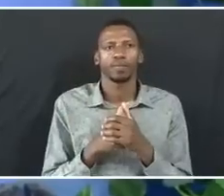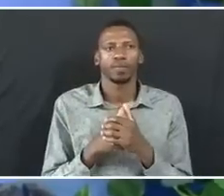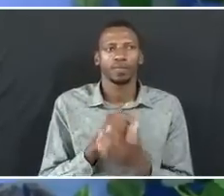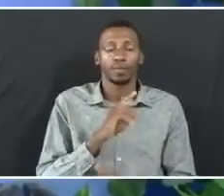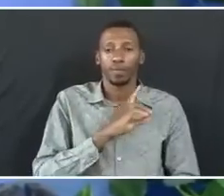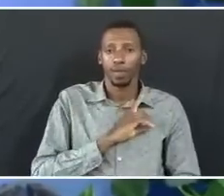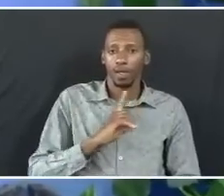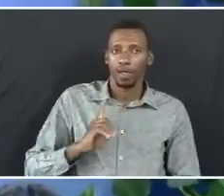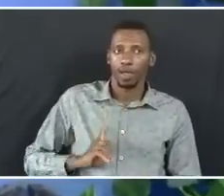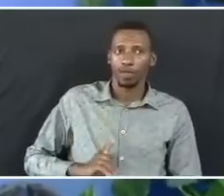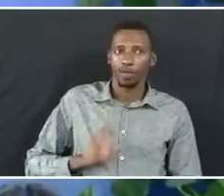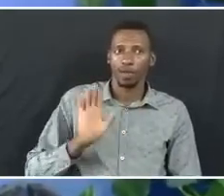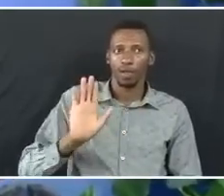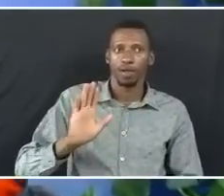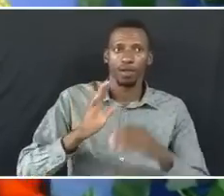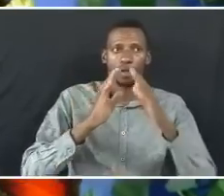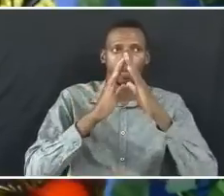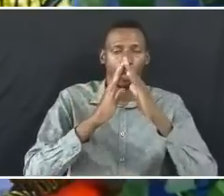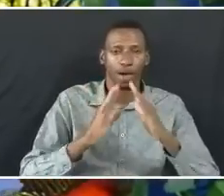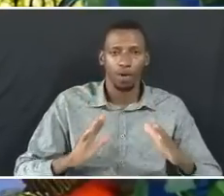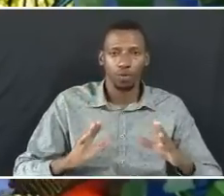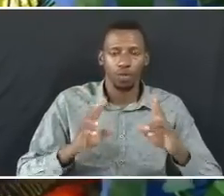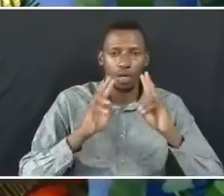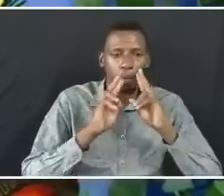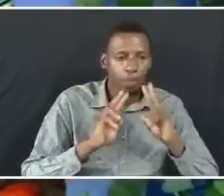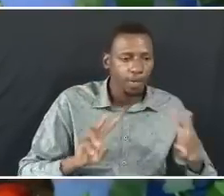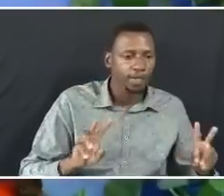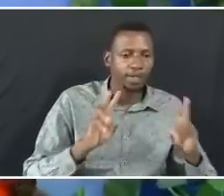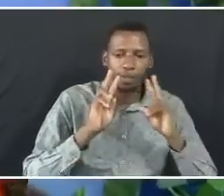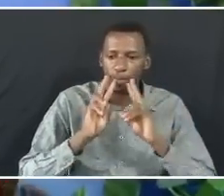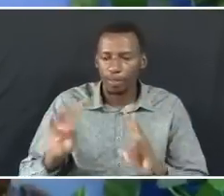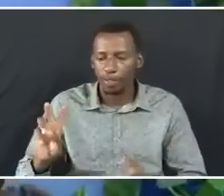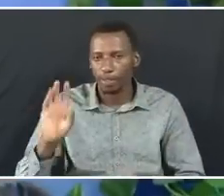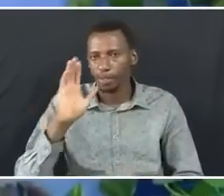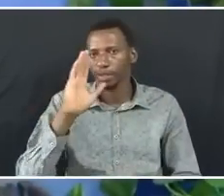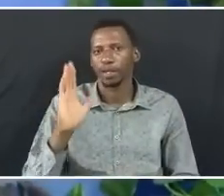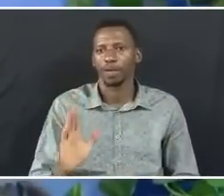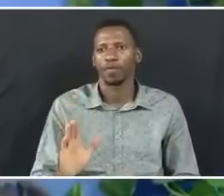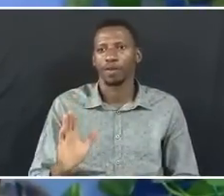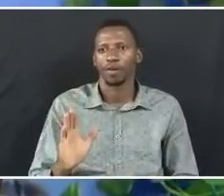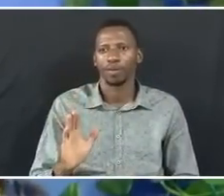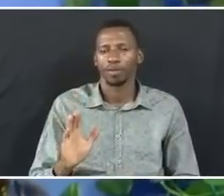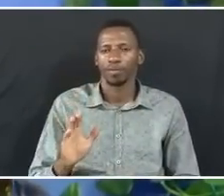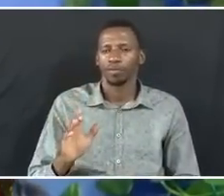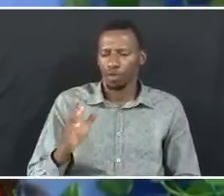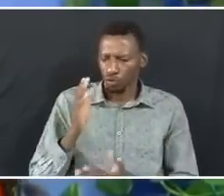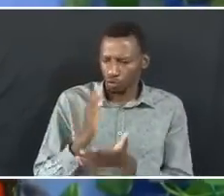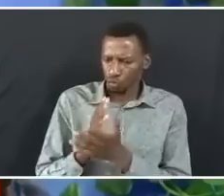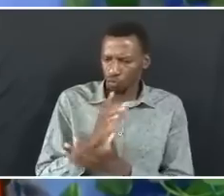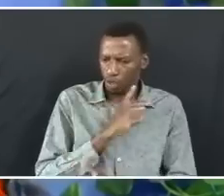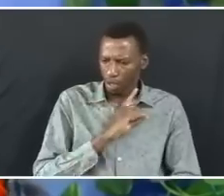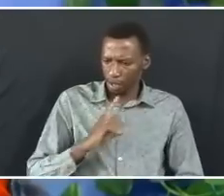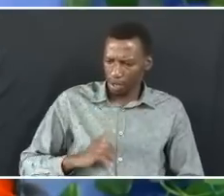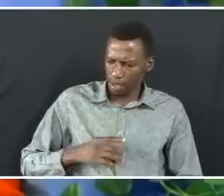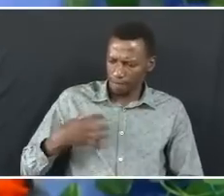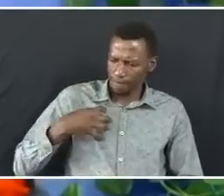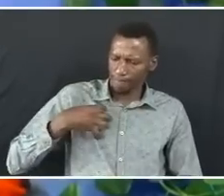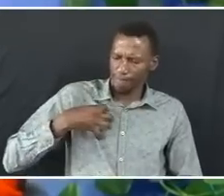David's house was not a peaceful one. He had riches. He had a